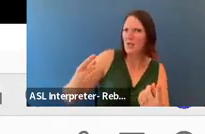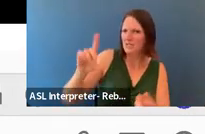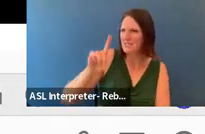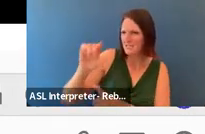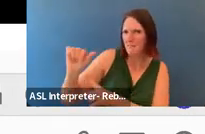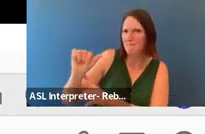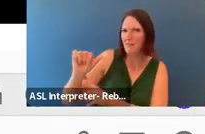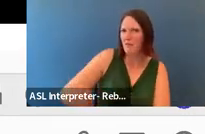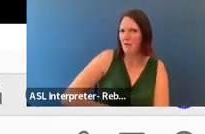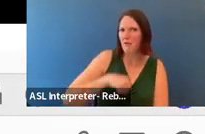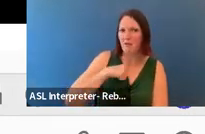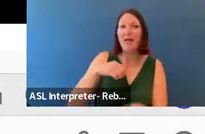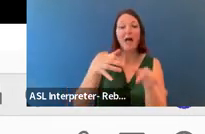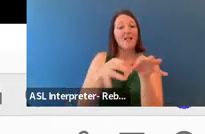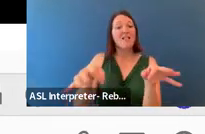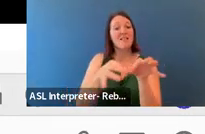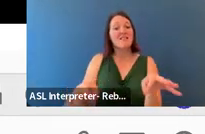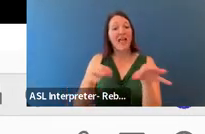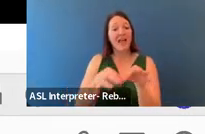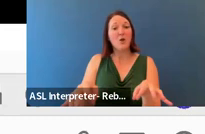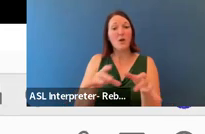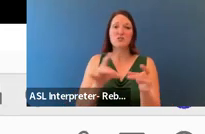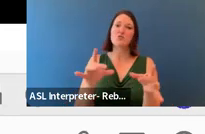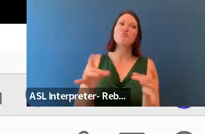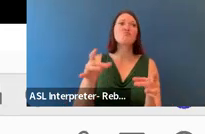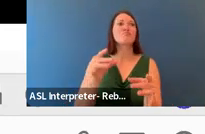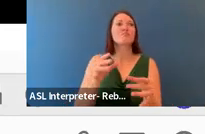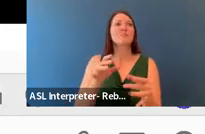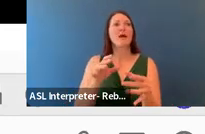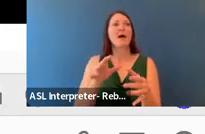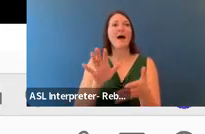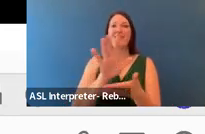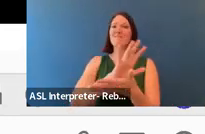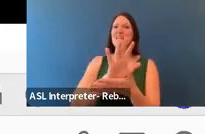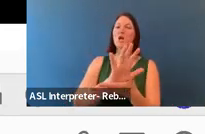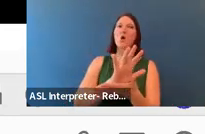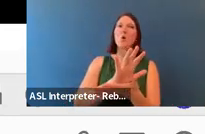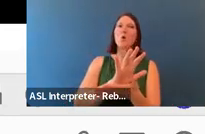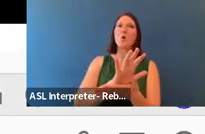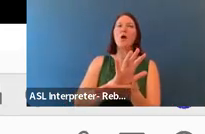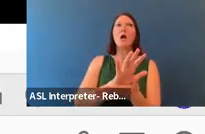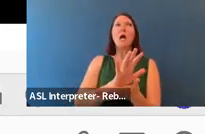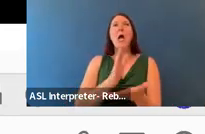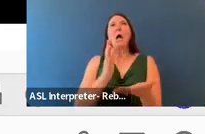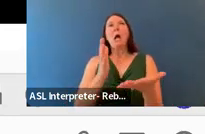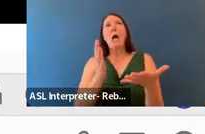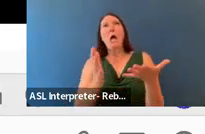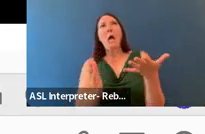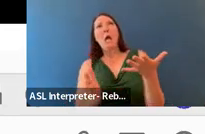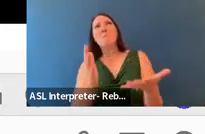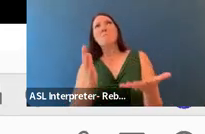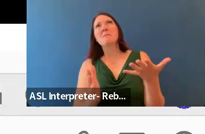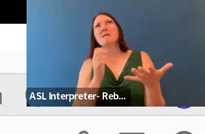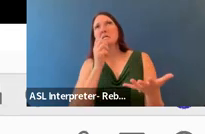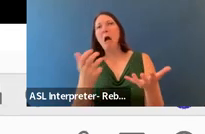say that the language used in this video may not be to the standard of